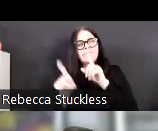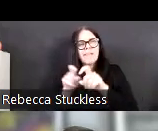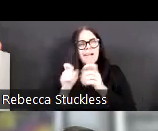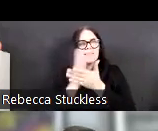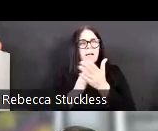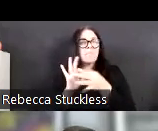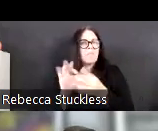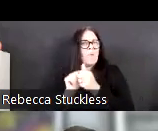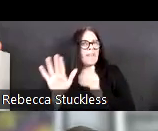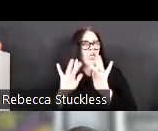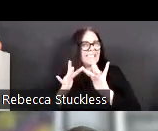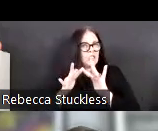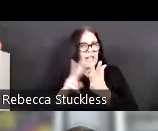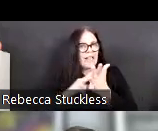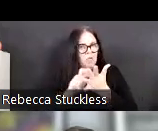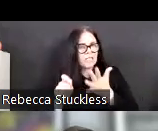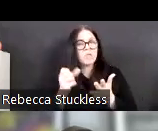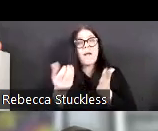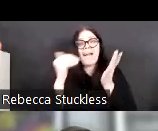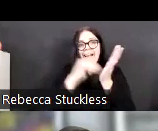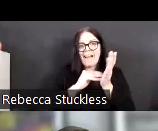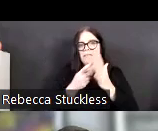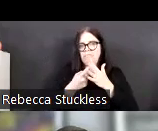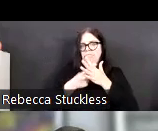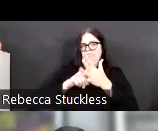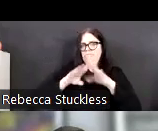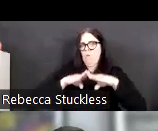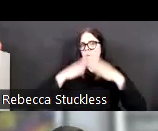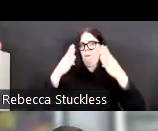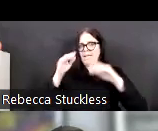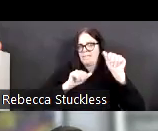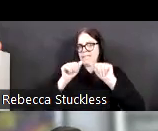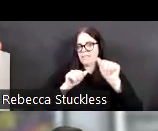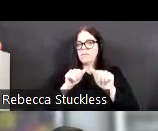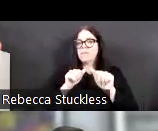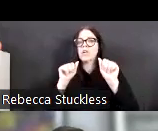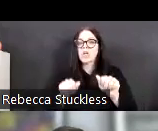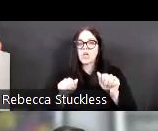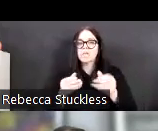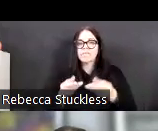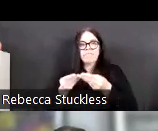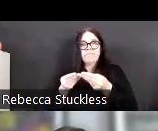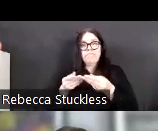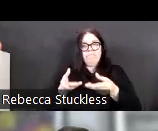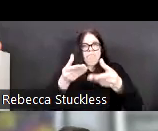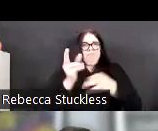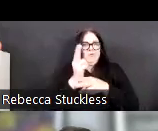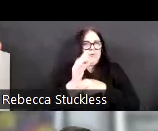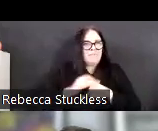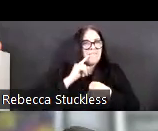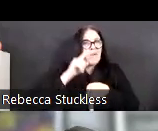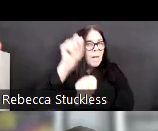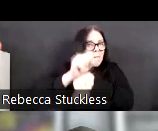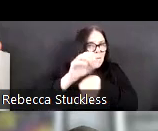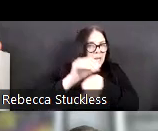digital literacy skills. So again, as an initial assessment that could potentially go back to an employment counselor or be forwarded to